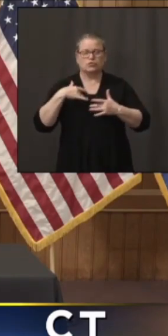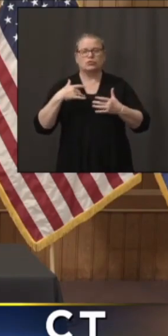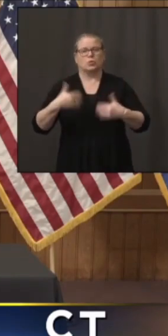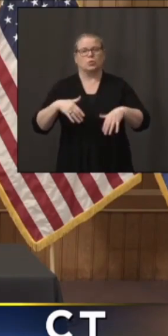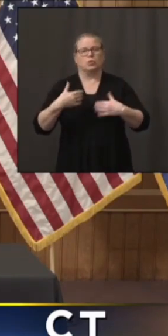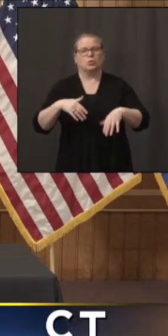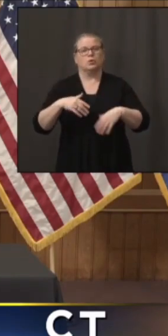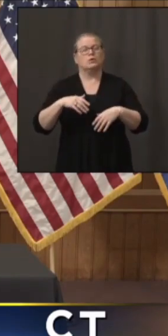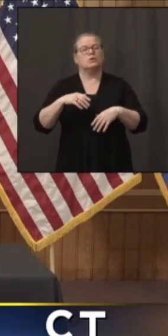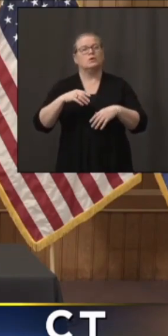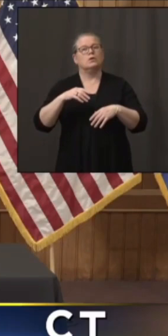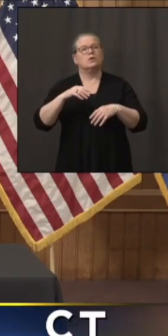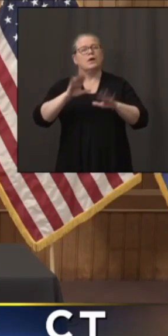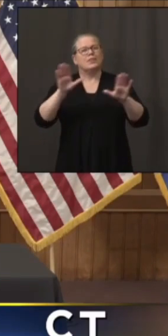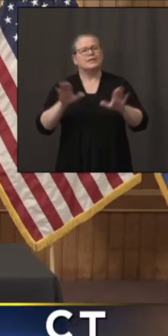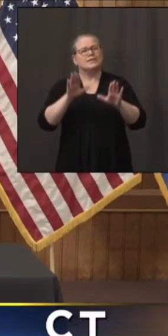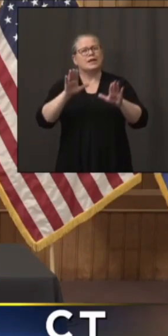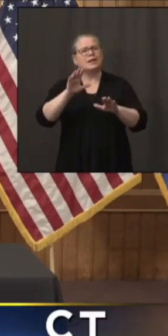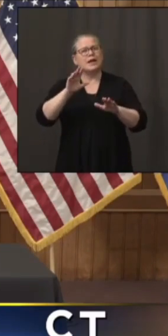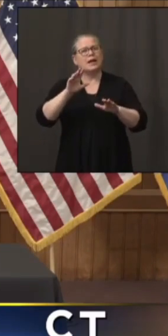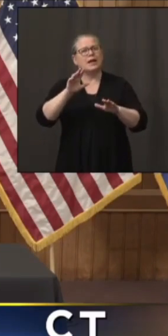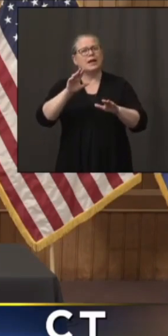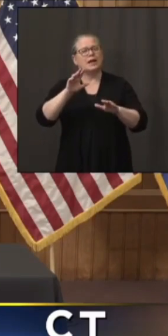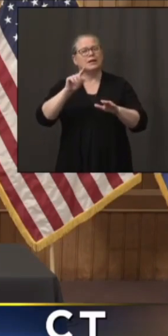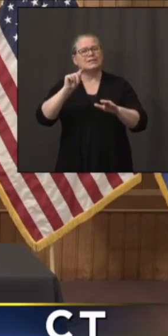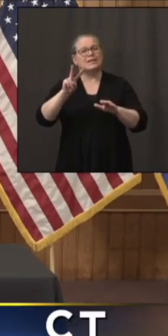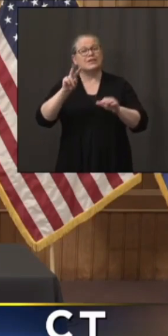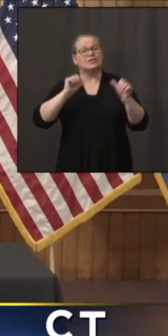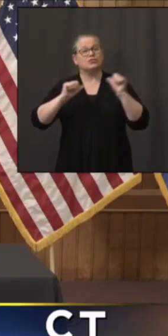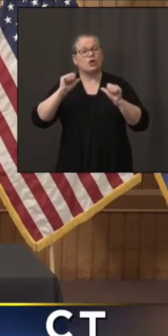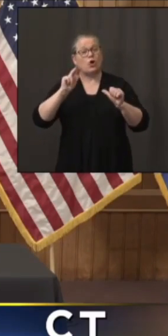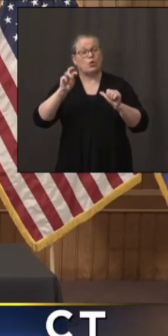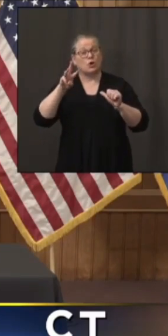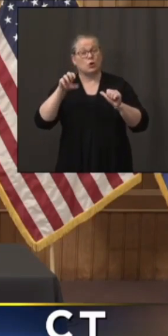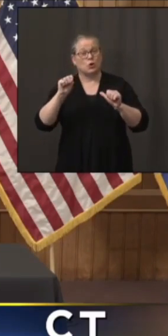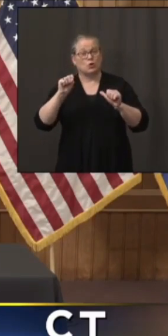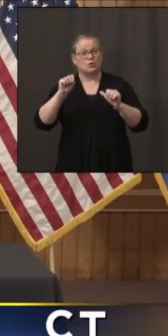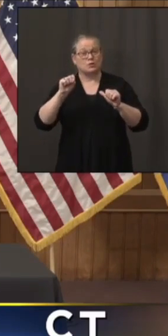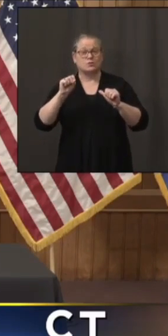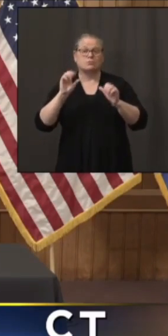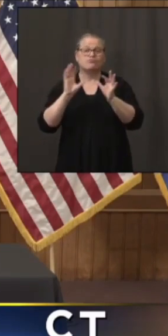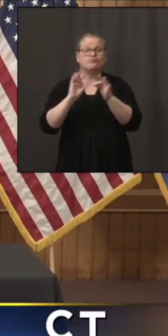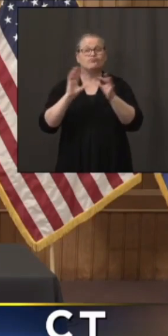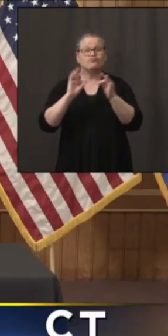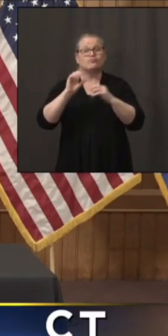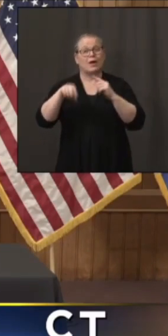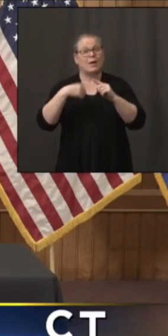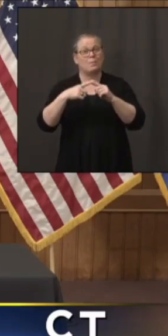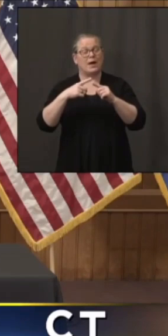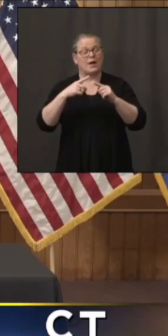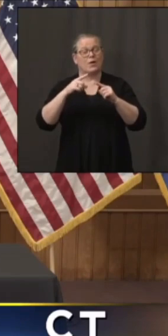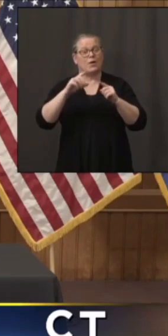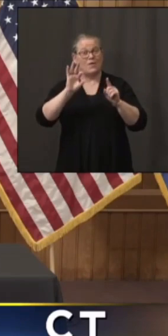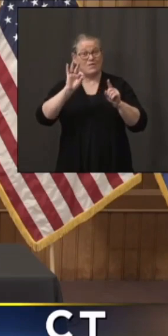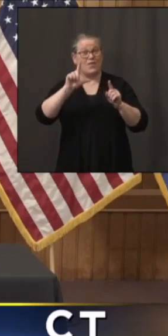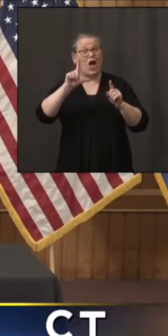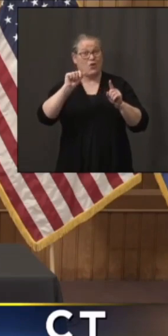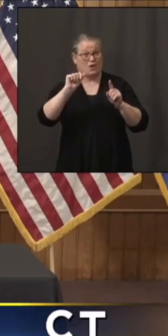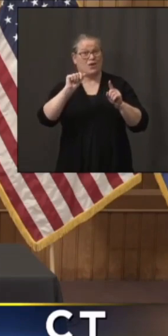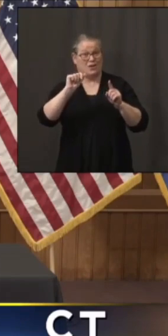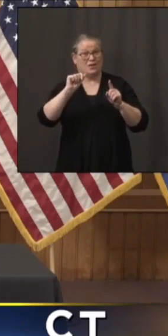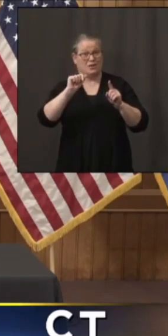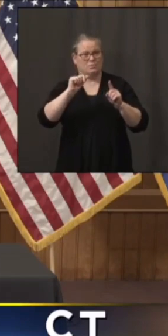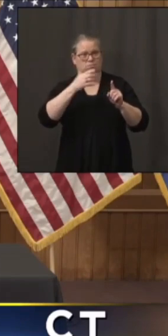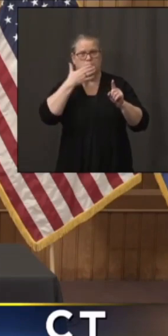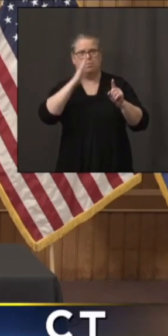a piece on how bad it is in Florida with, grandma doesn't know what the deal, how much assurance can you give these folks that